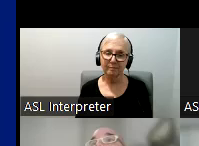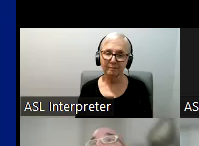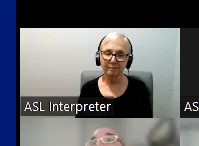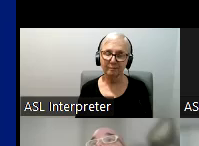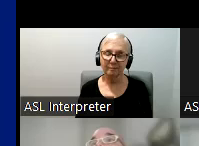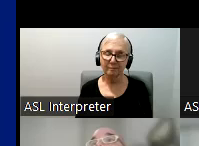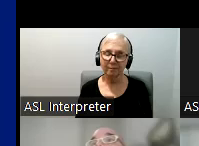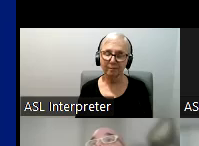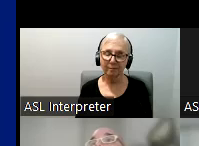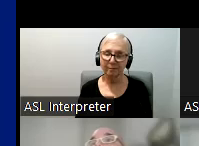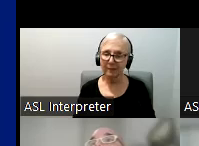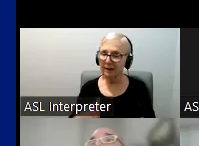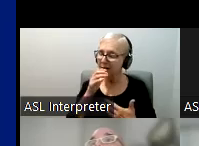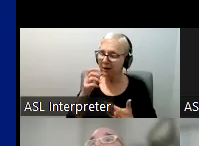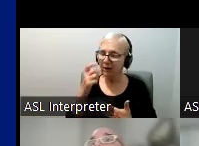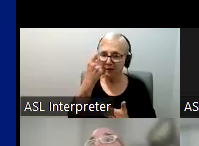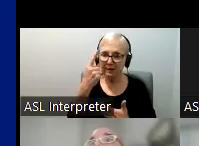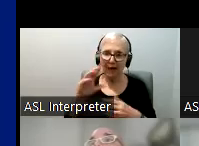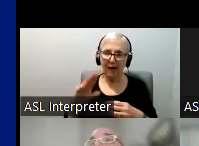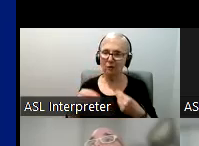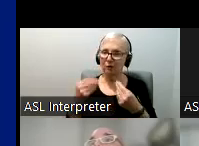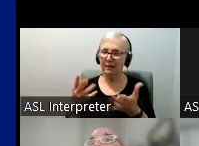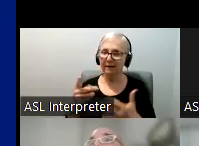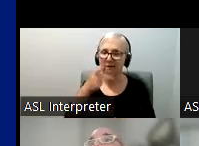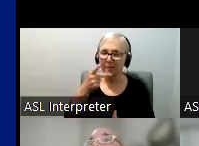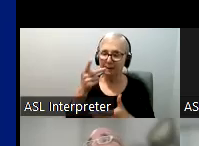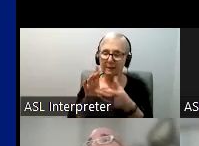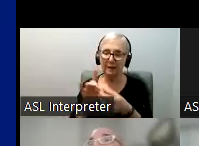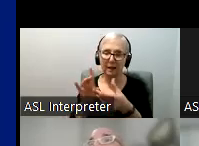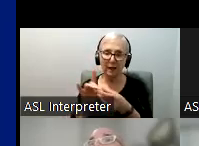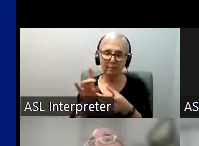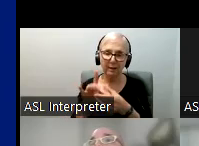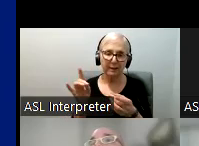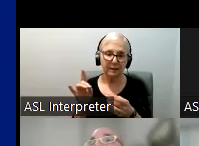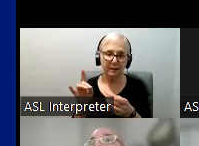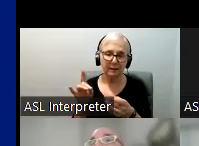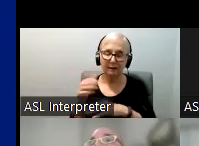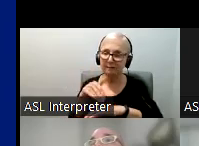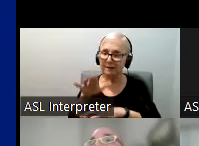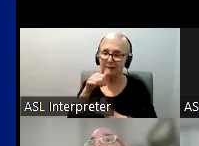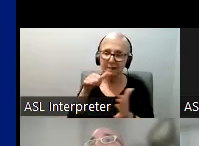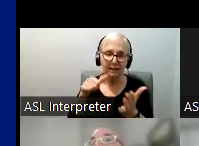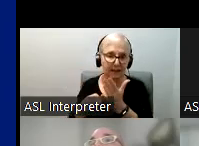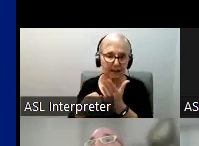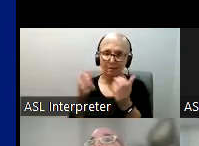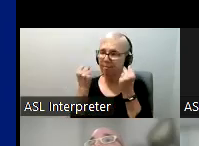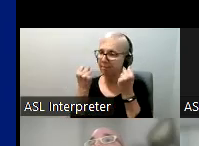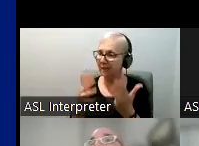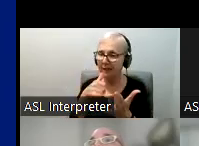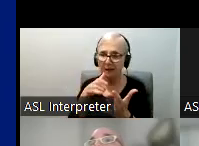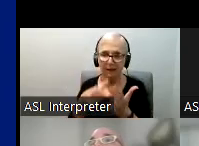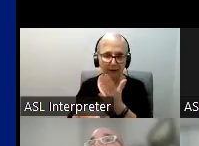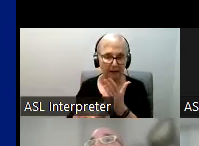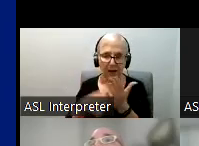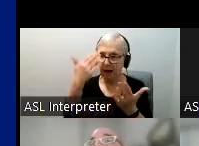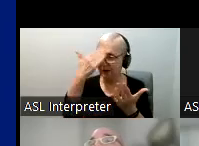So I don't understand how to give public comment. I have sent letters, many letters for a long time. I don't know if